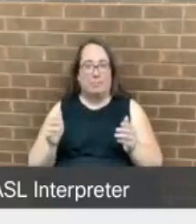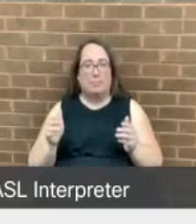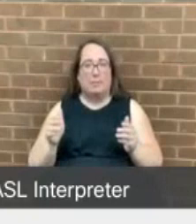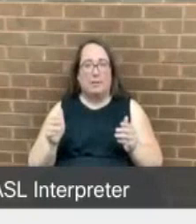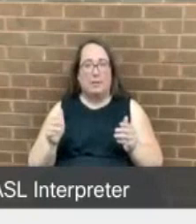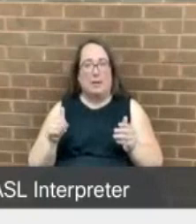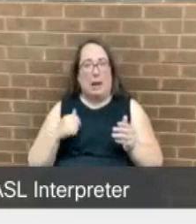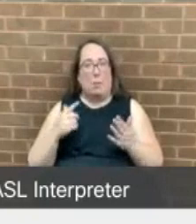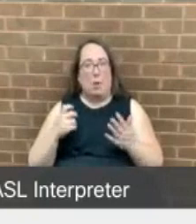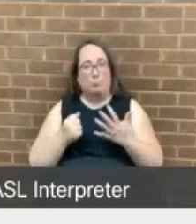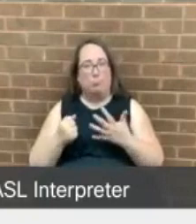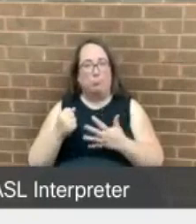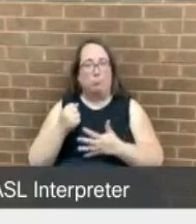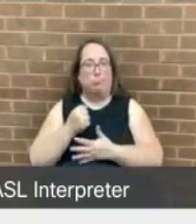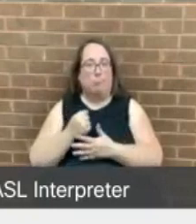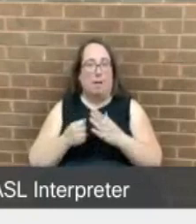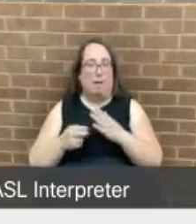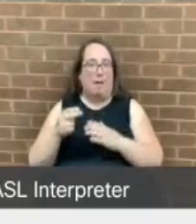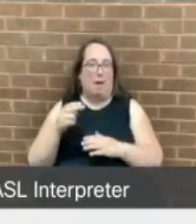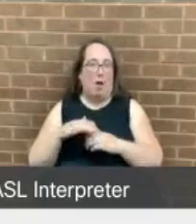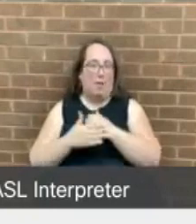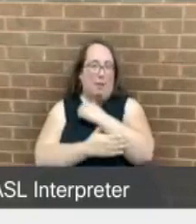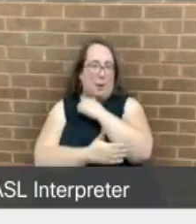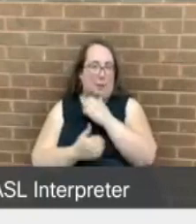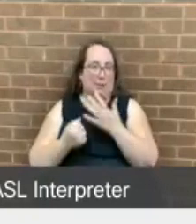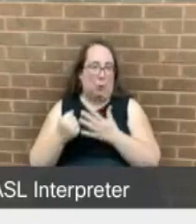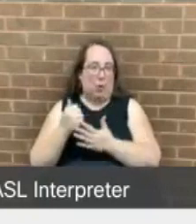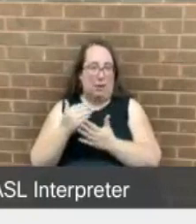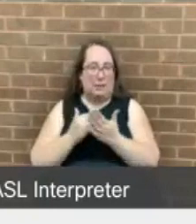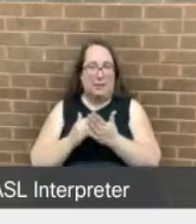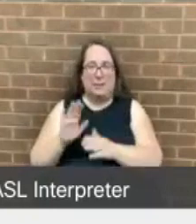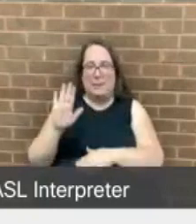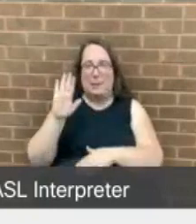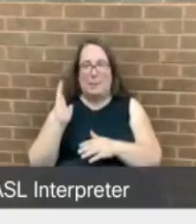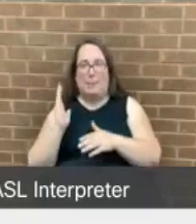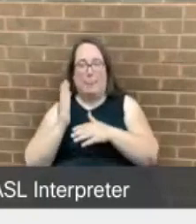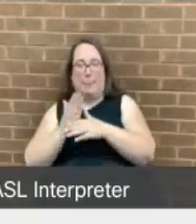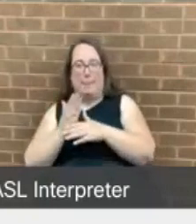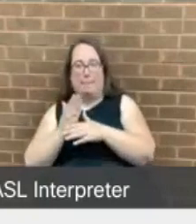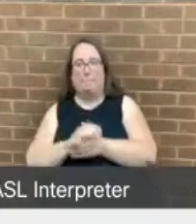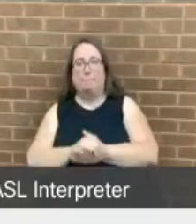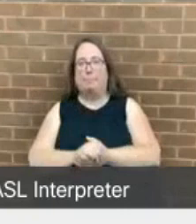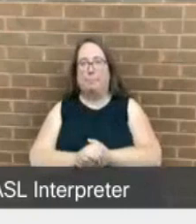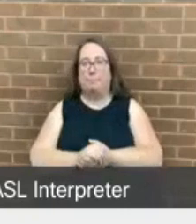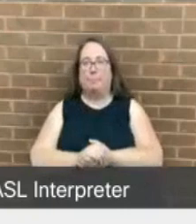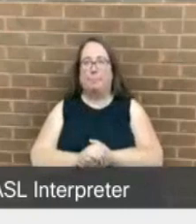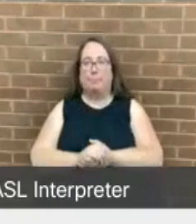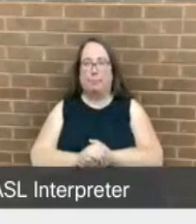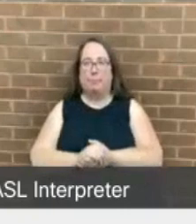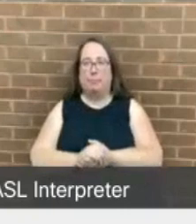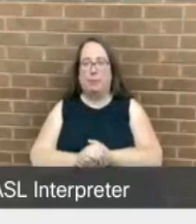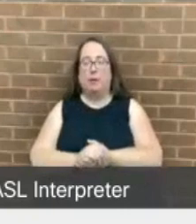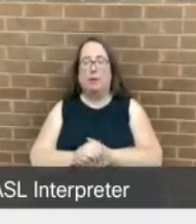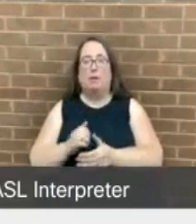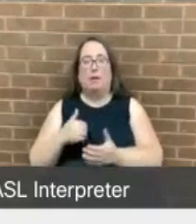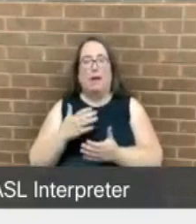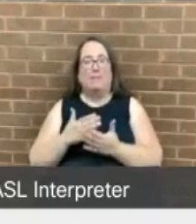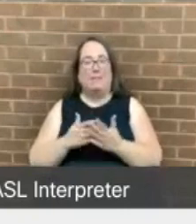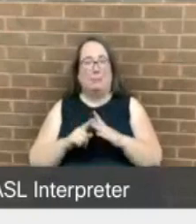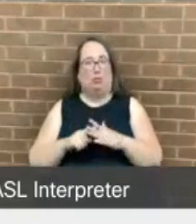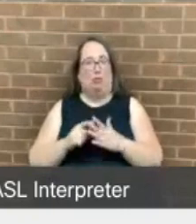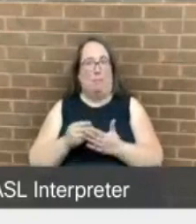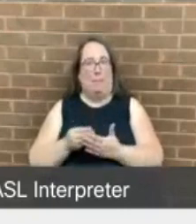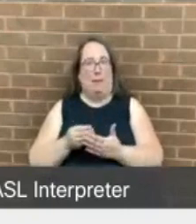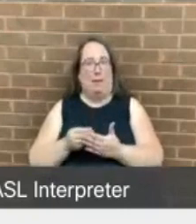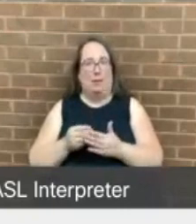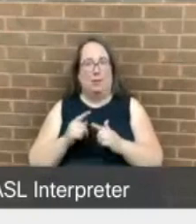priority list. Absolutely. Yeah, Greg, let me chime in there. So we've put some seed money into trying to